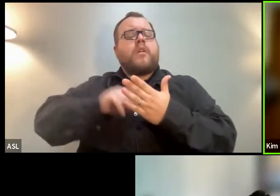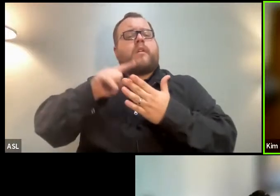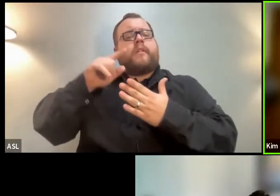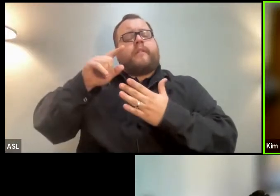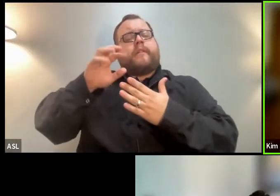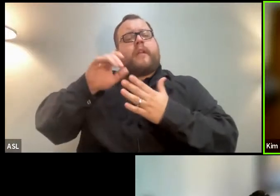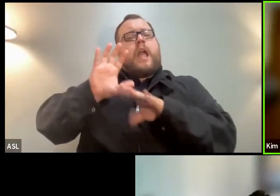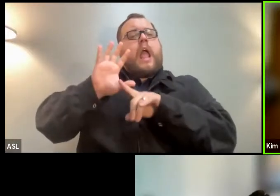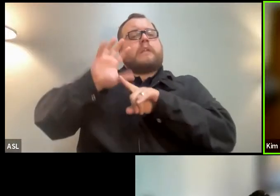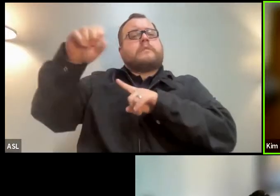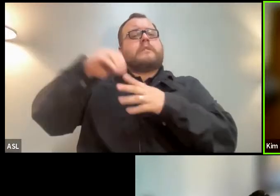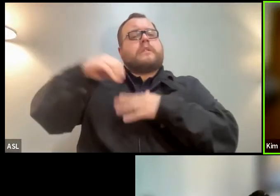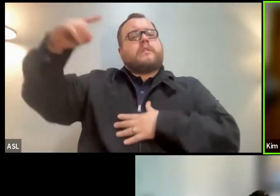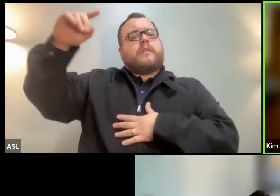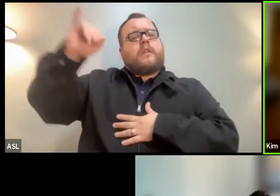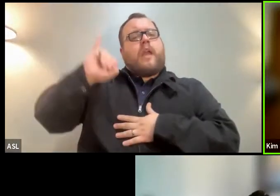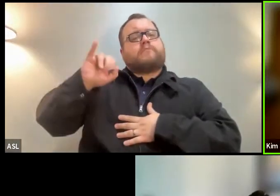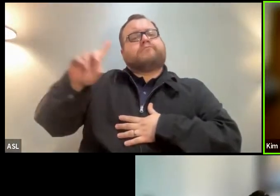time that way.